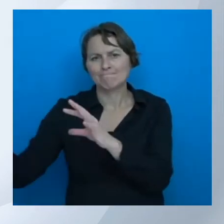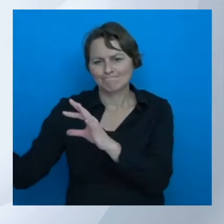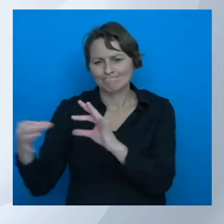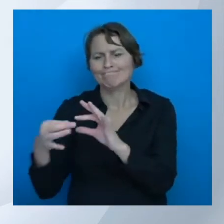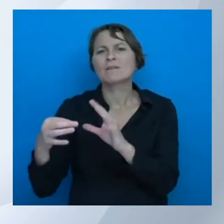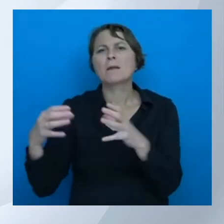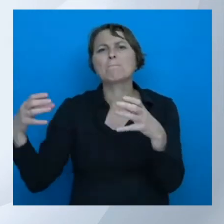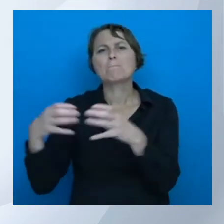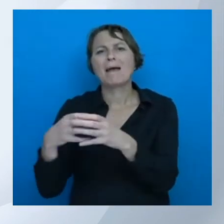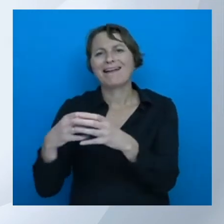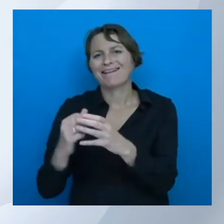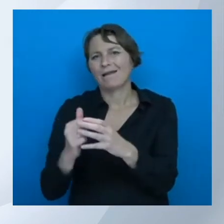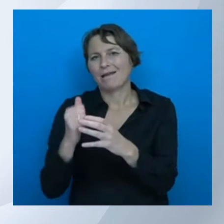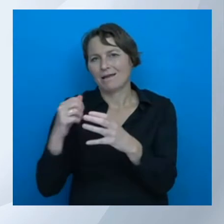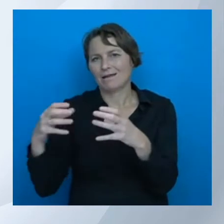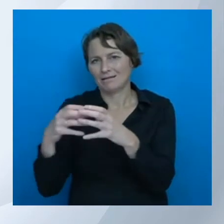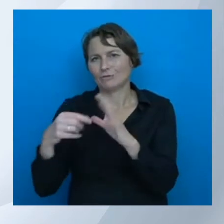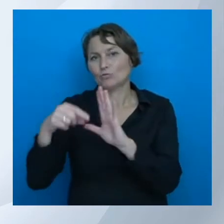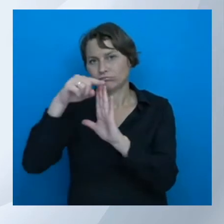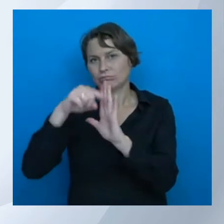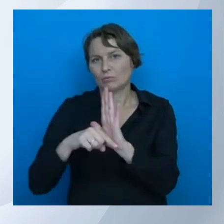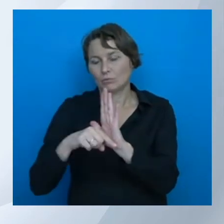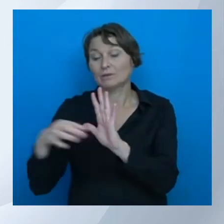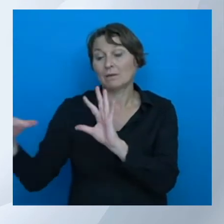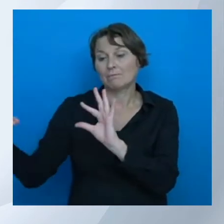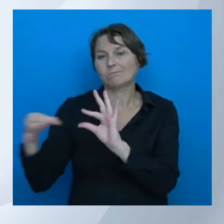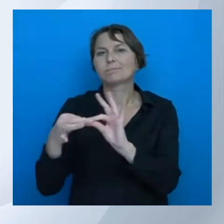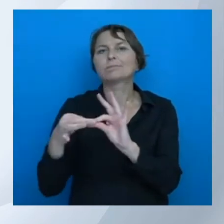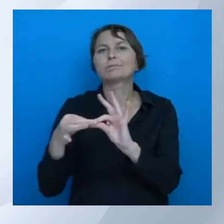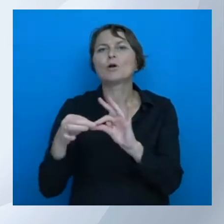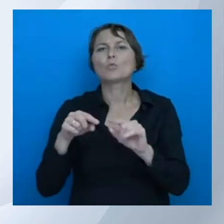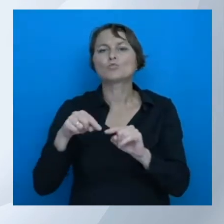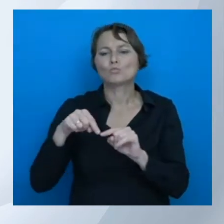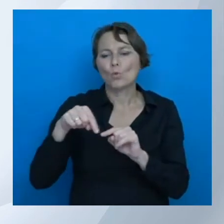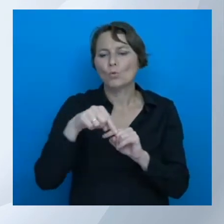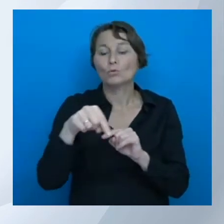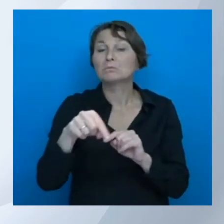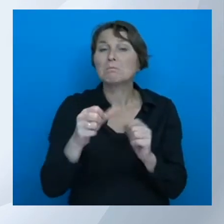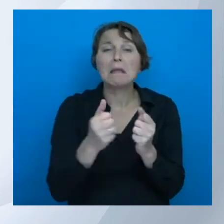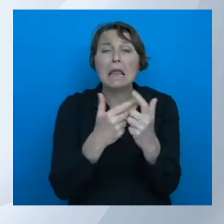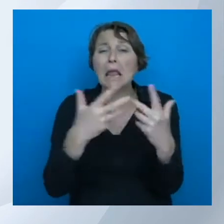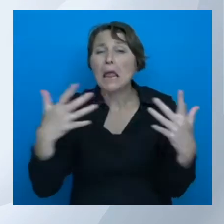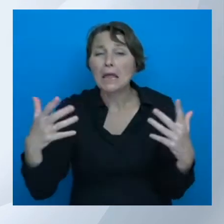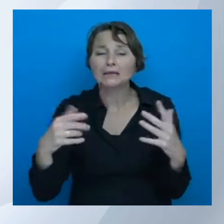if any of these paths, any of these rules, these conditions